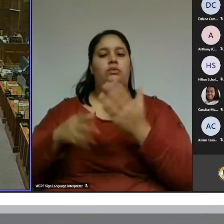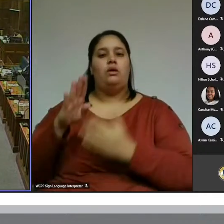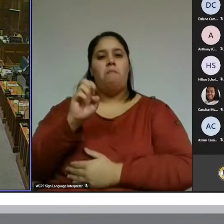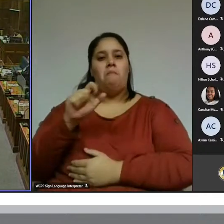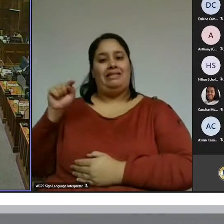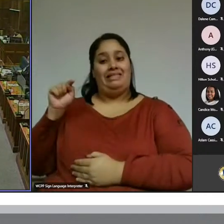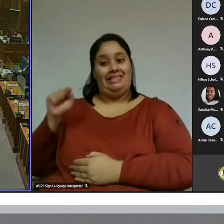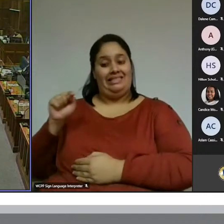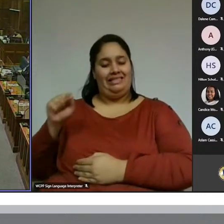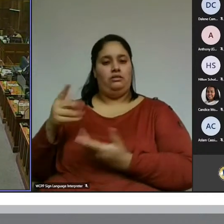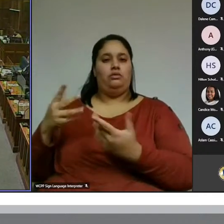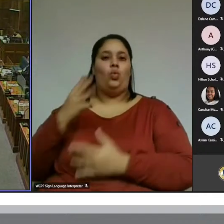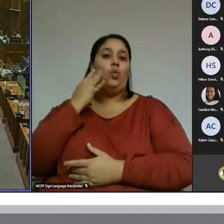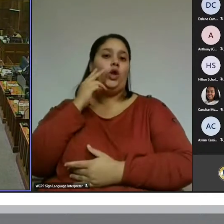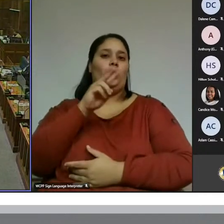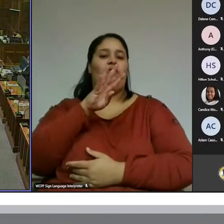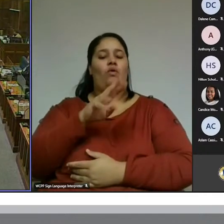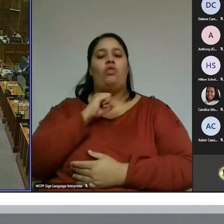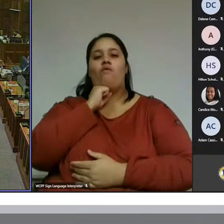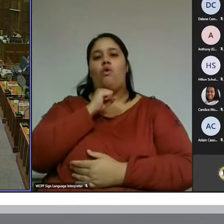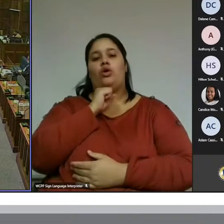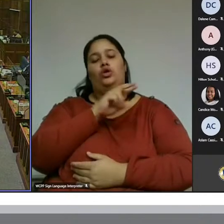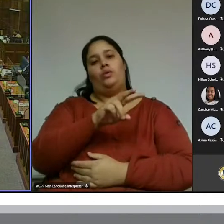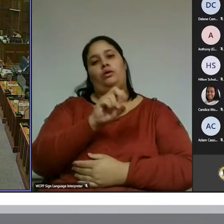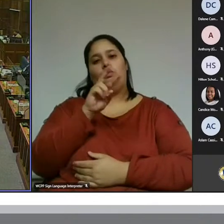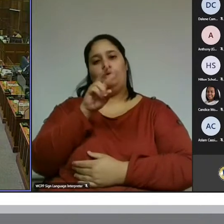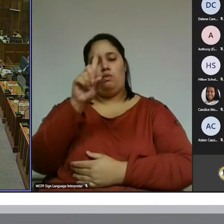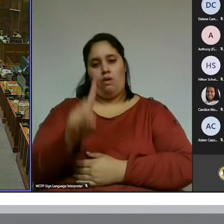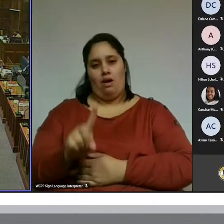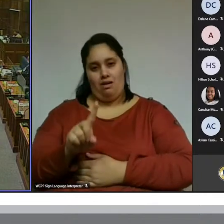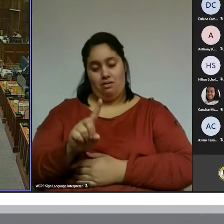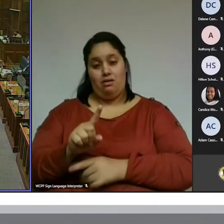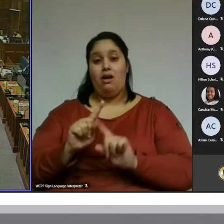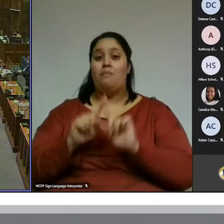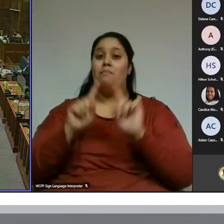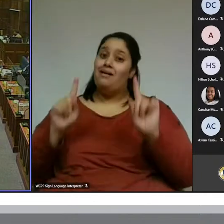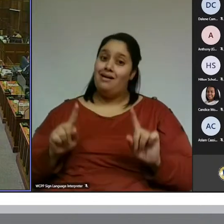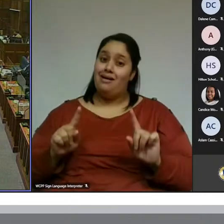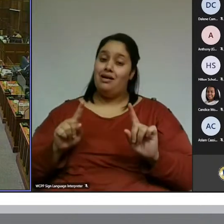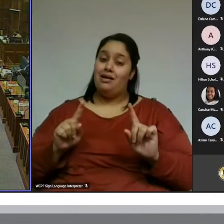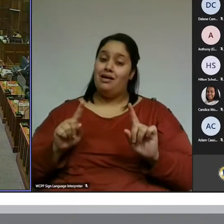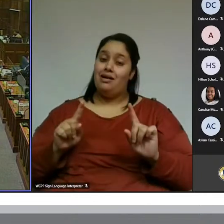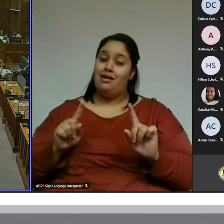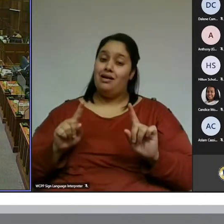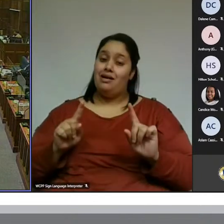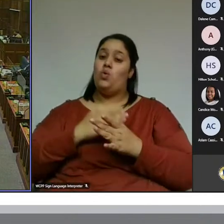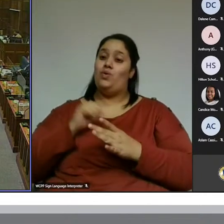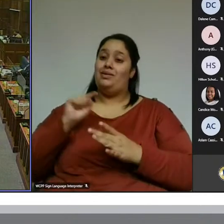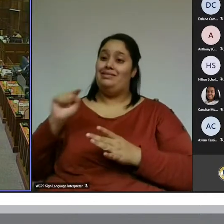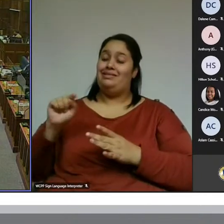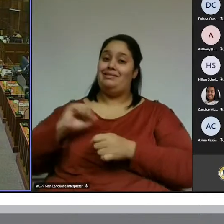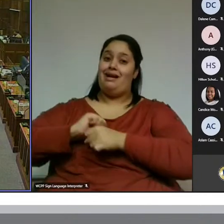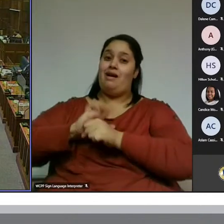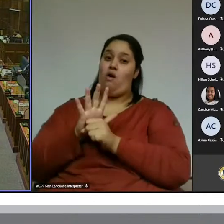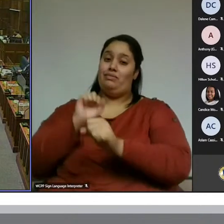the 24th of August 2021. However, due to the impact on